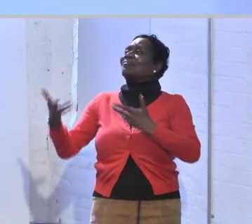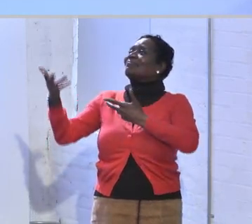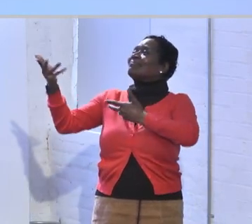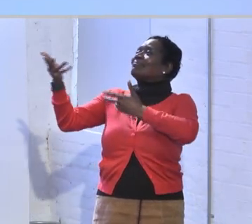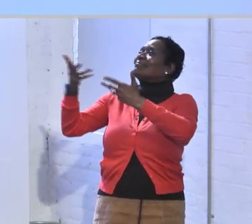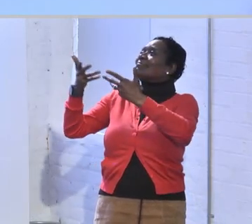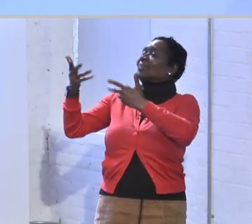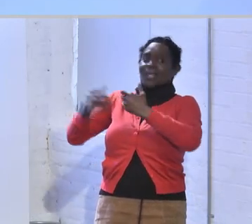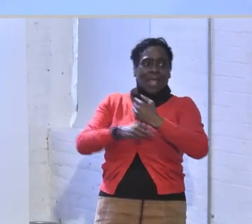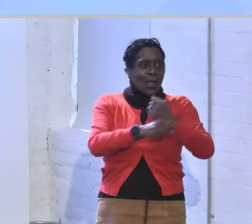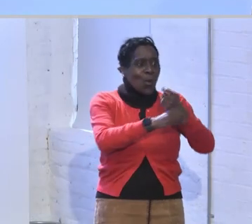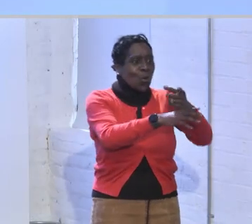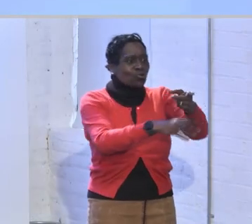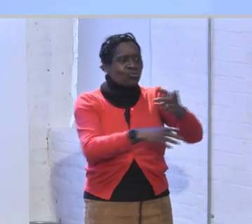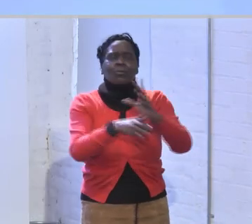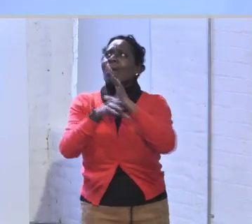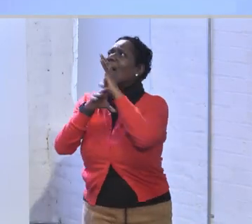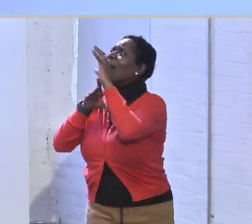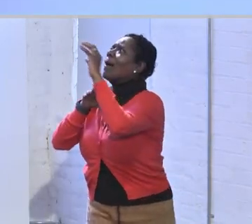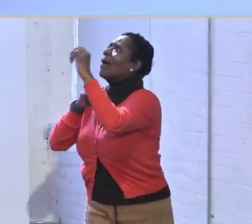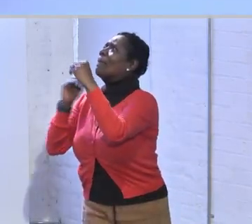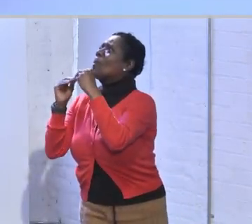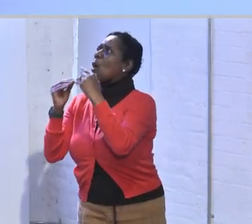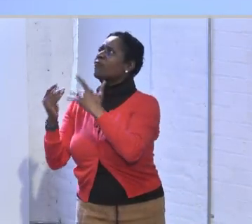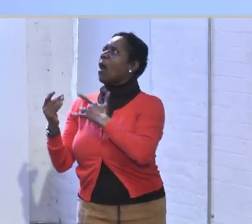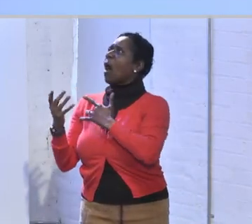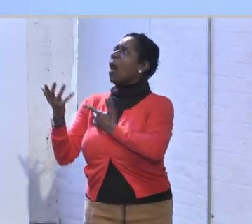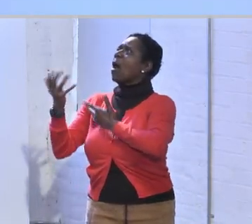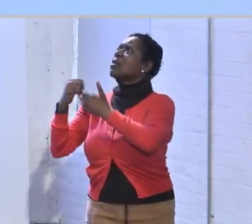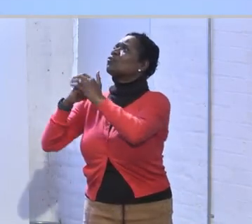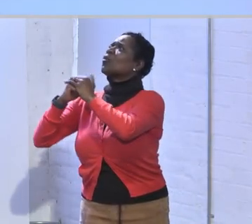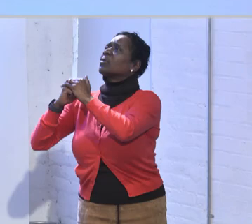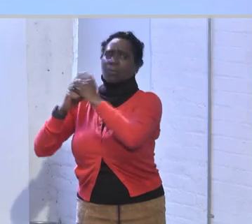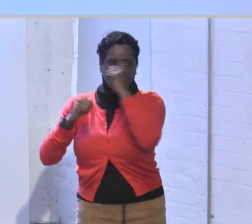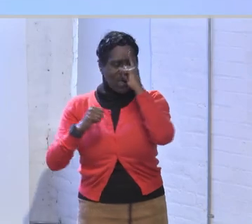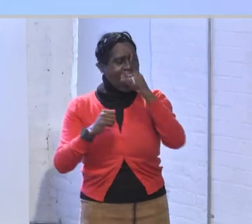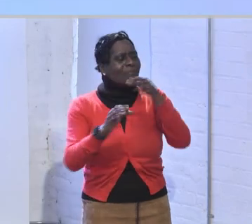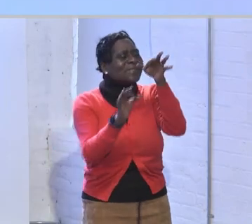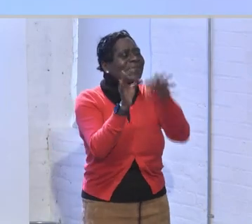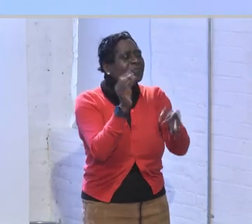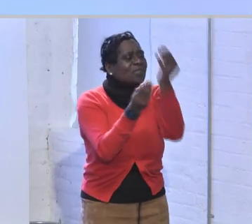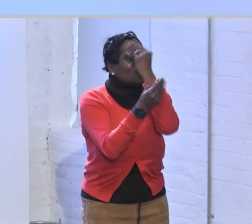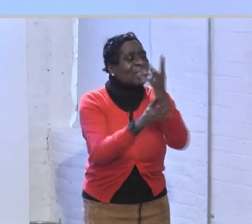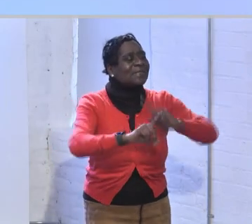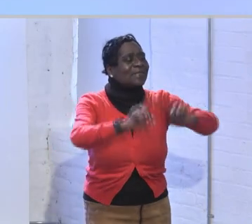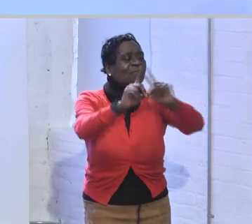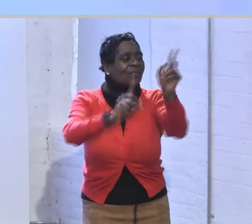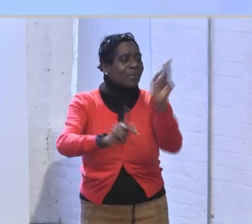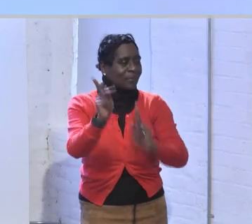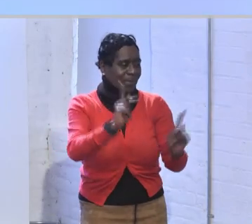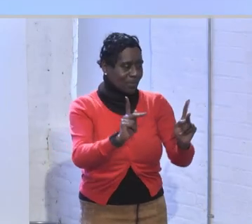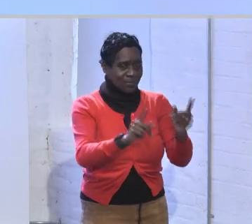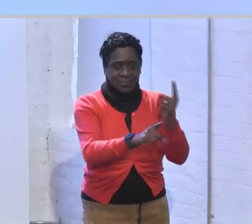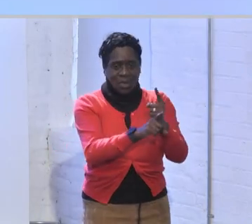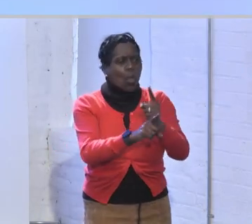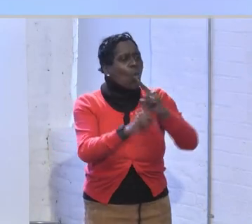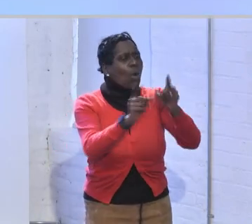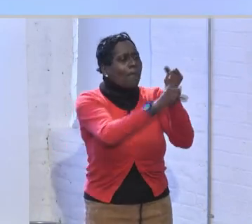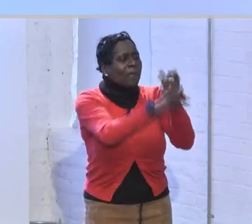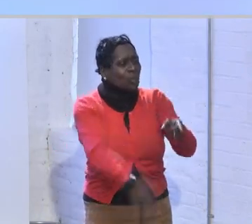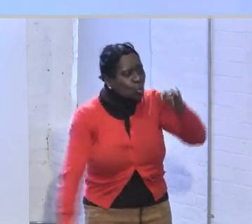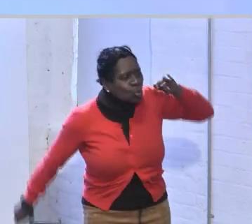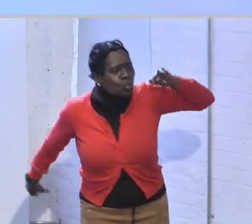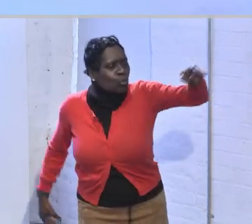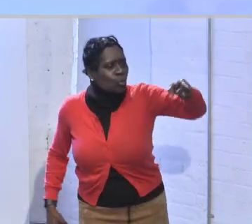and that causes you to grow in a heart of worship and in love with God. I'm just simply saying it's different for all of us. What causes